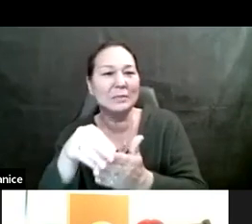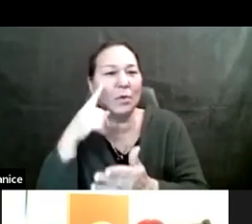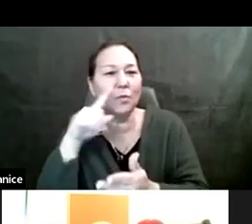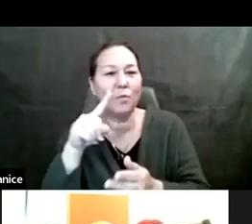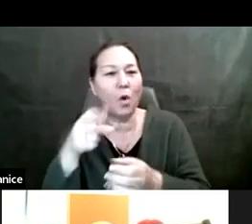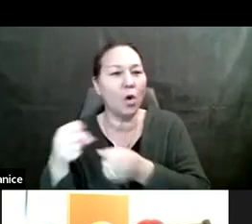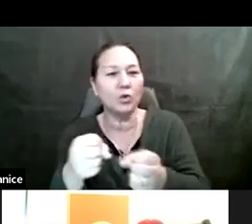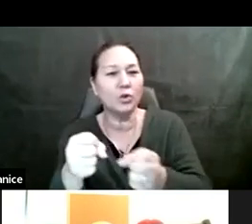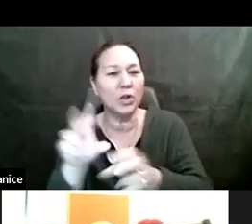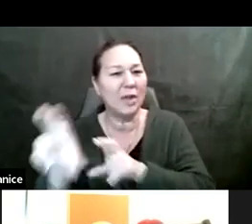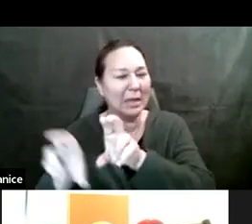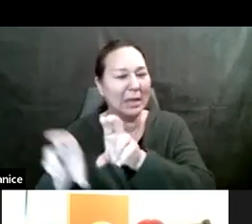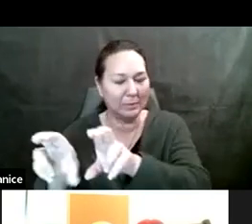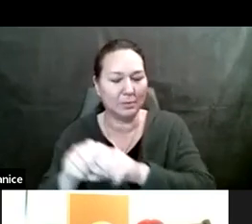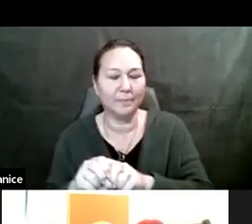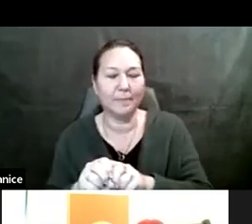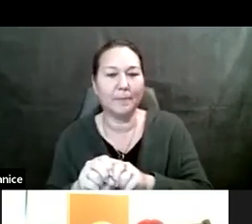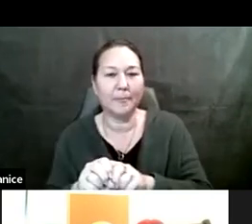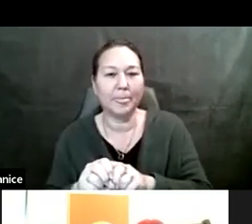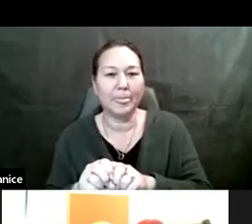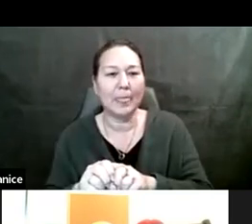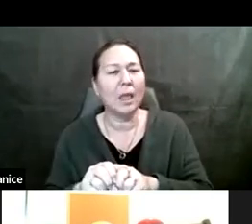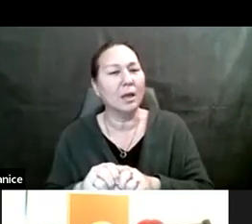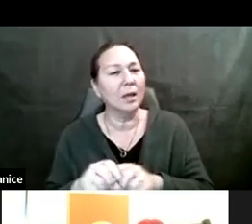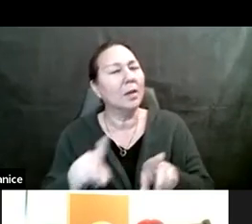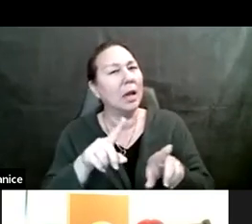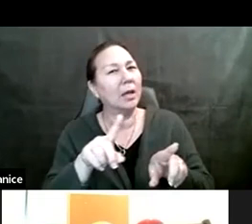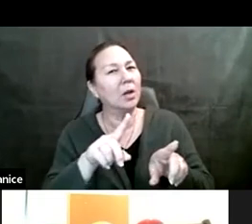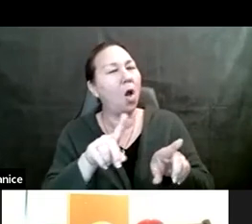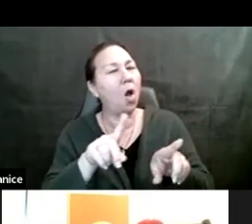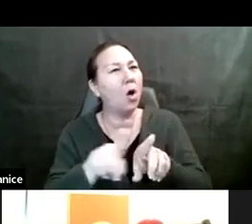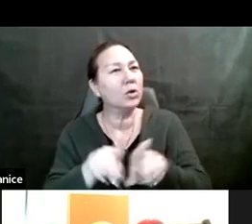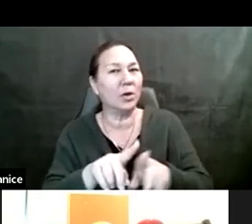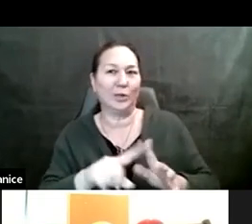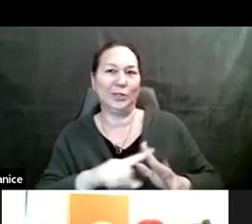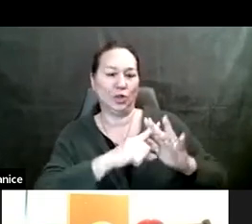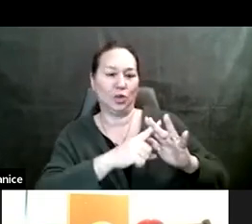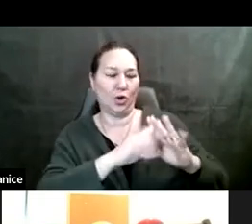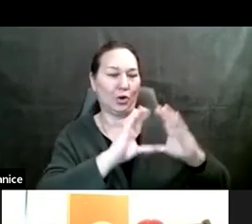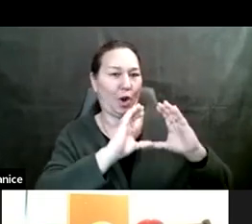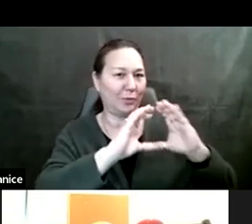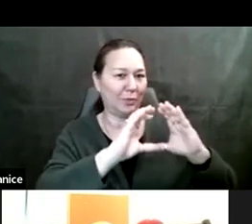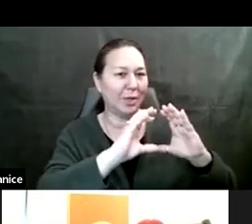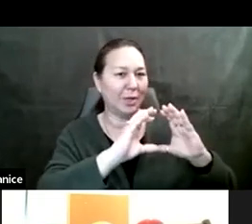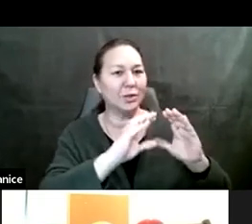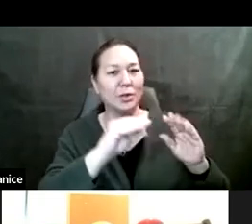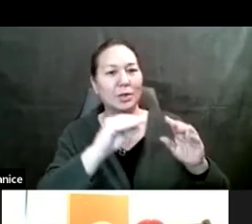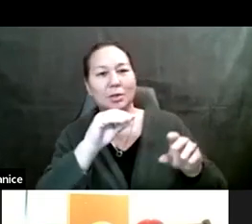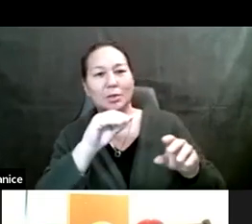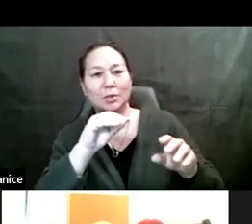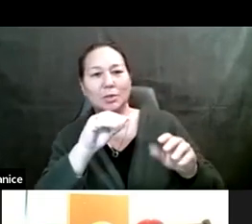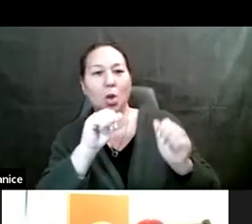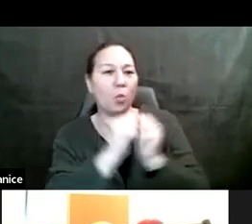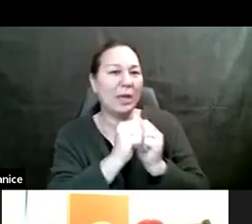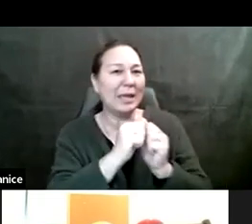it also is a springboard for conversations particularly with the city and also Private Industry and I mean I think that's just